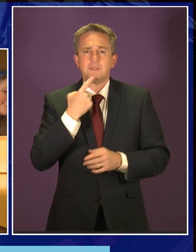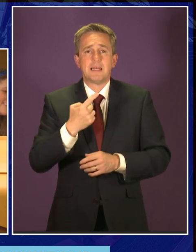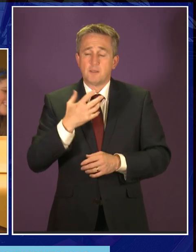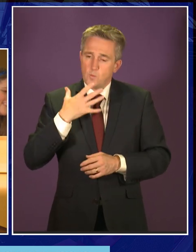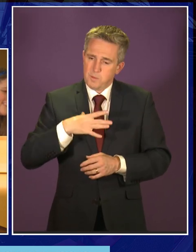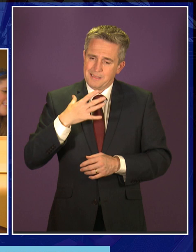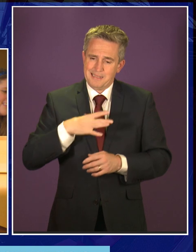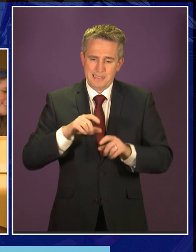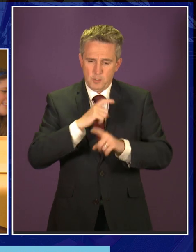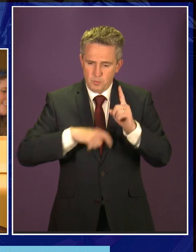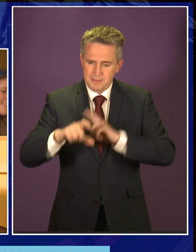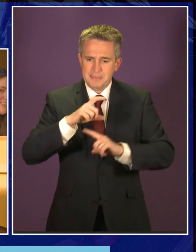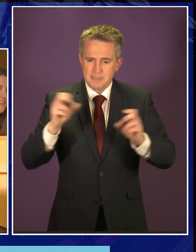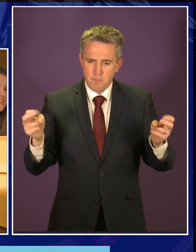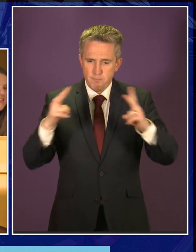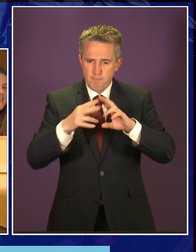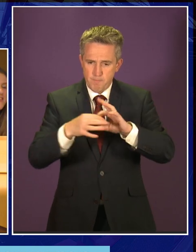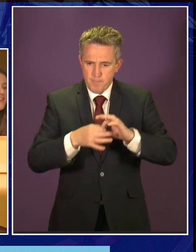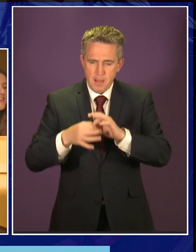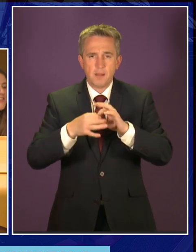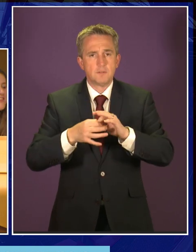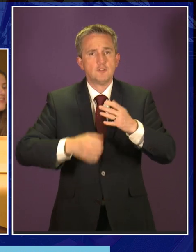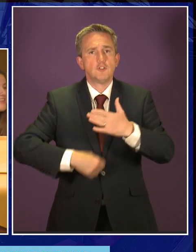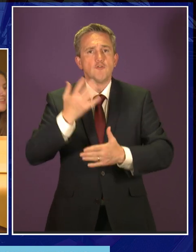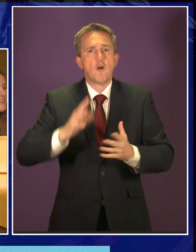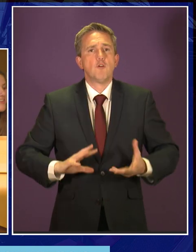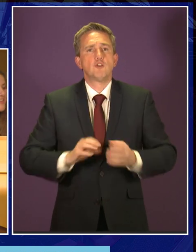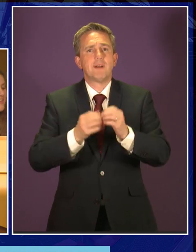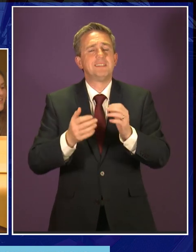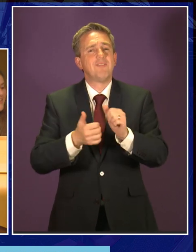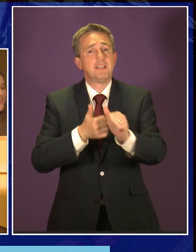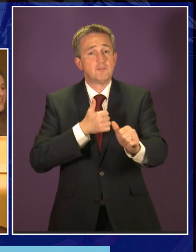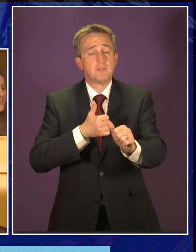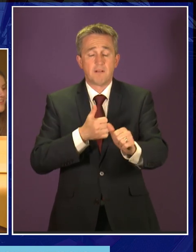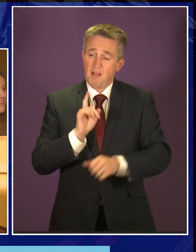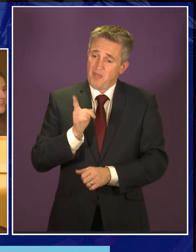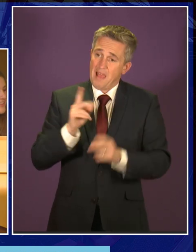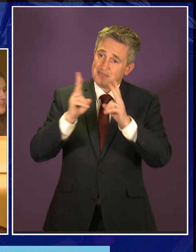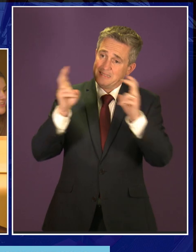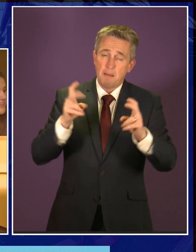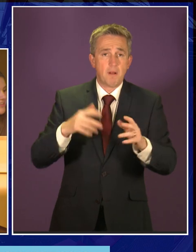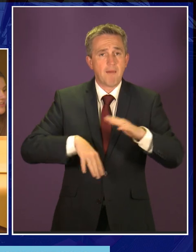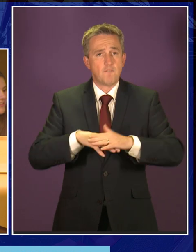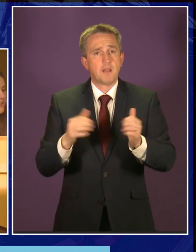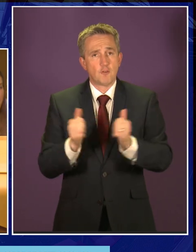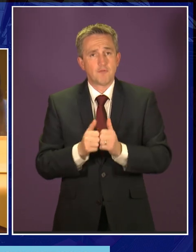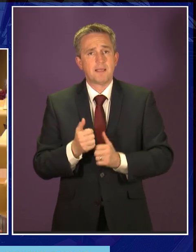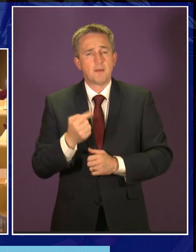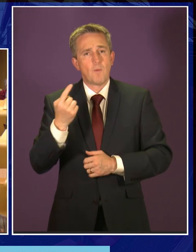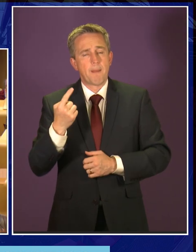need to build communities if we are to grow creative industries." This is a profound statement which I agree with. I thank